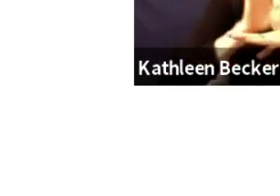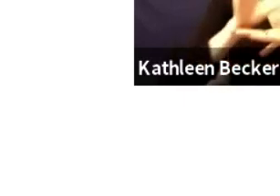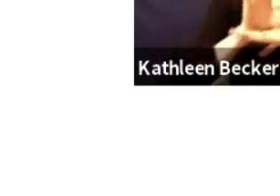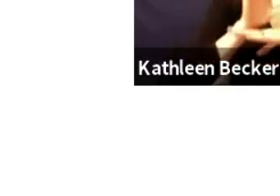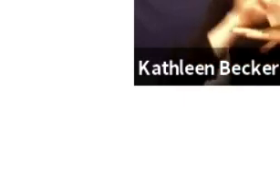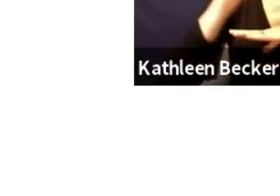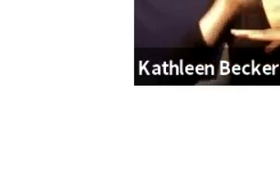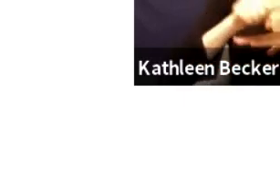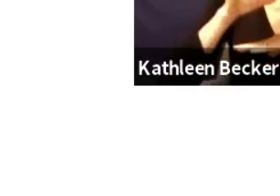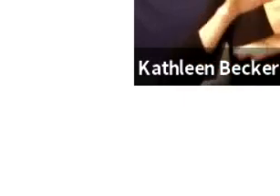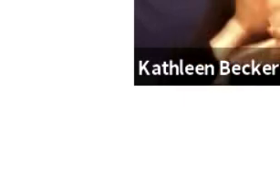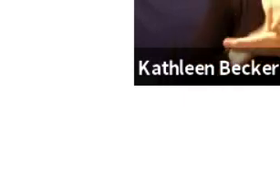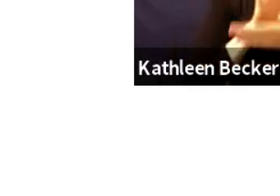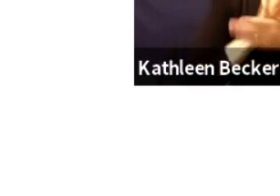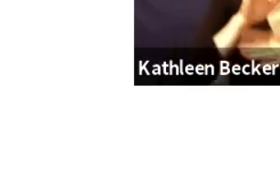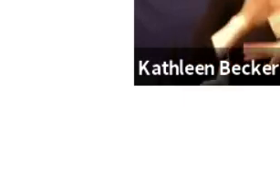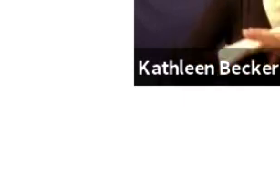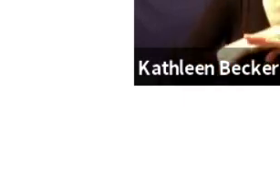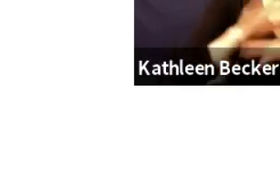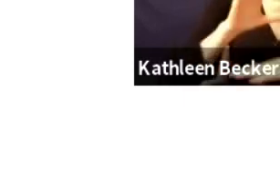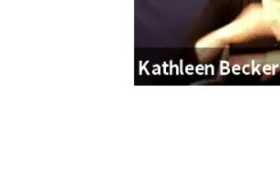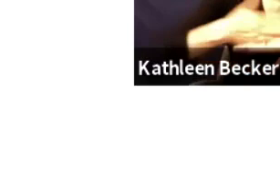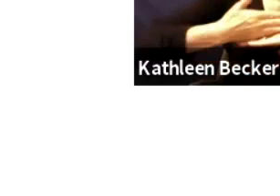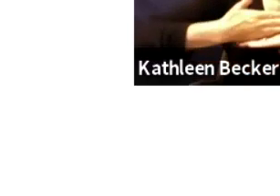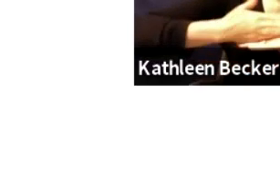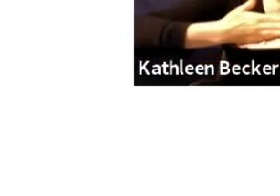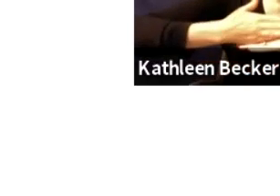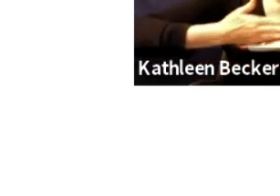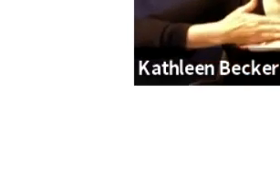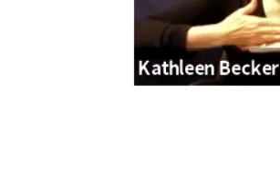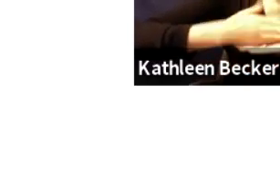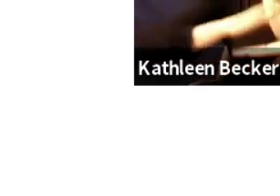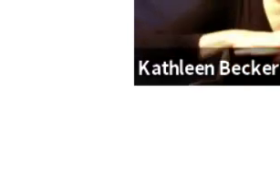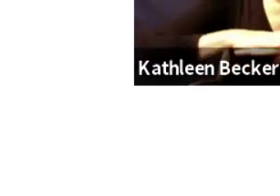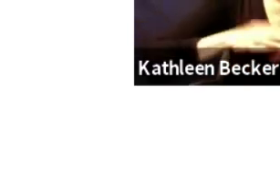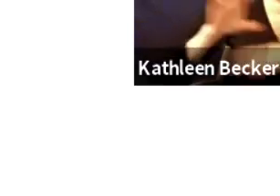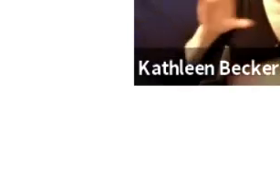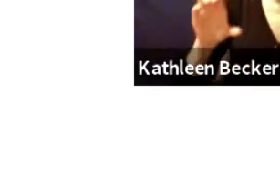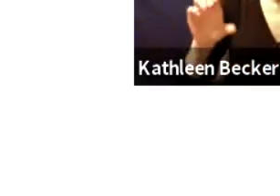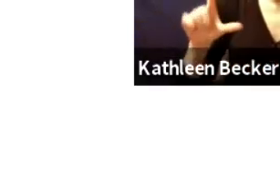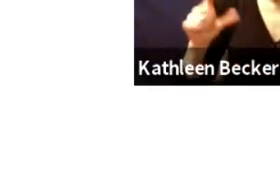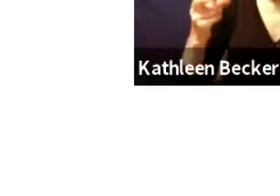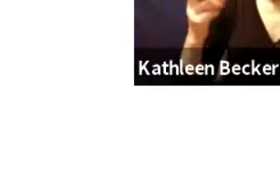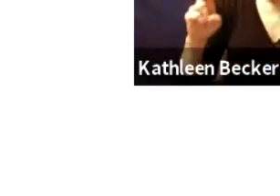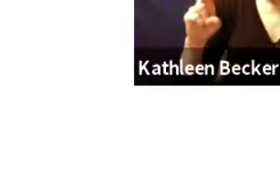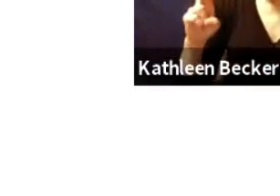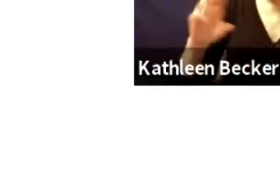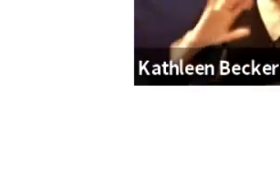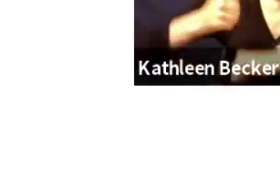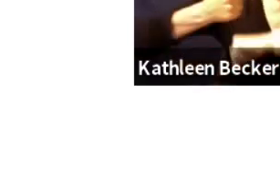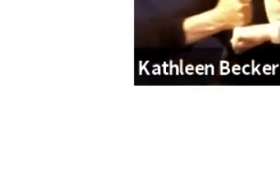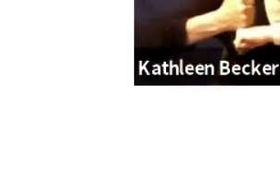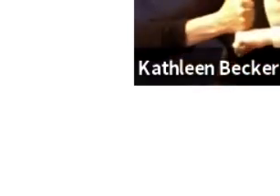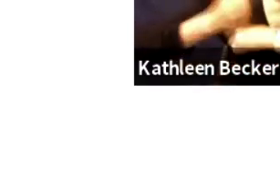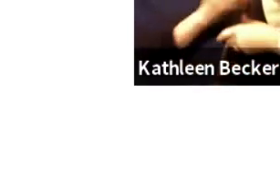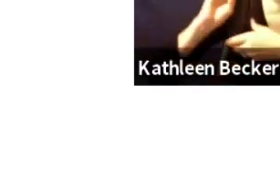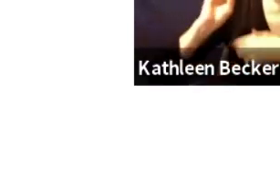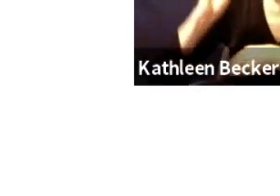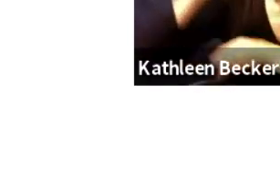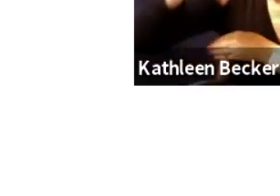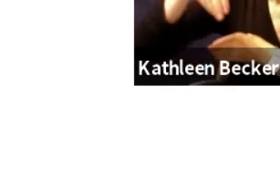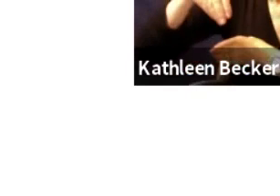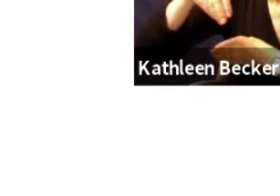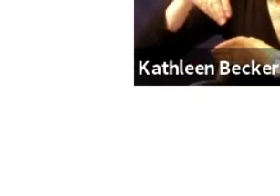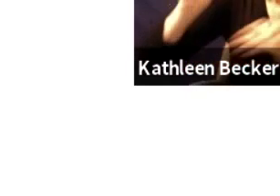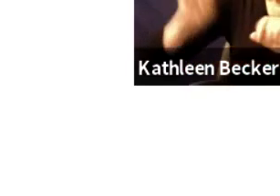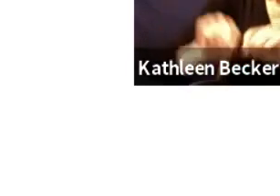Yes, Paper is on their Chromebook on the Clever platform. So it's already installed there. They just need to